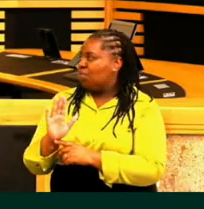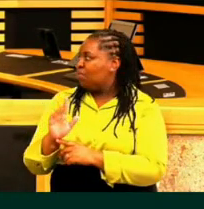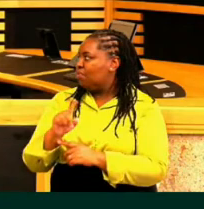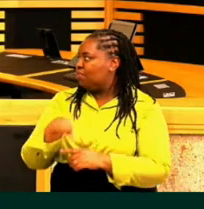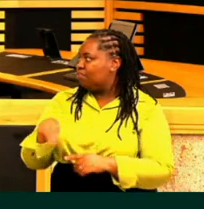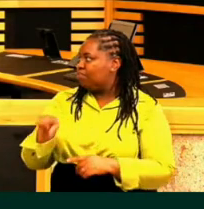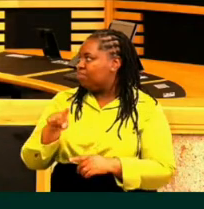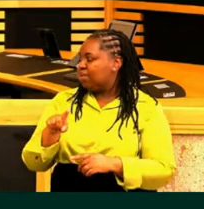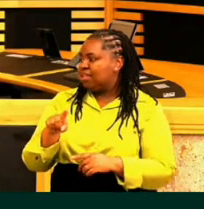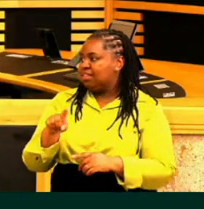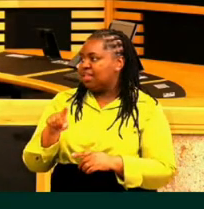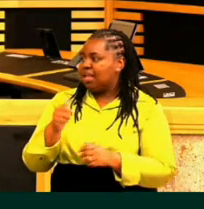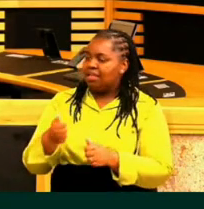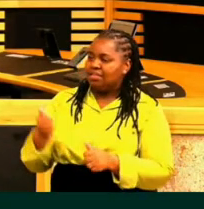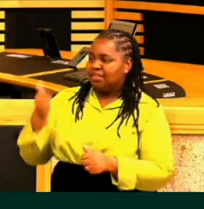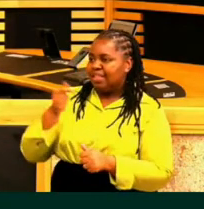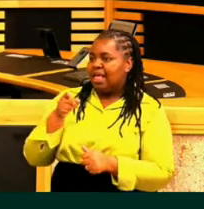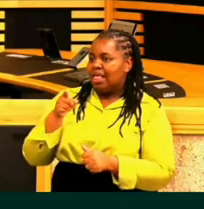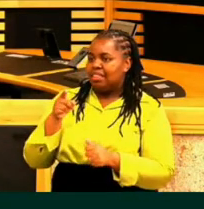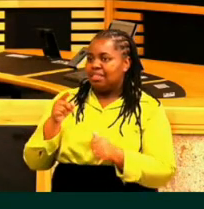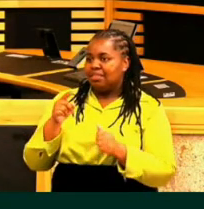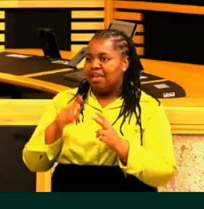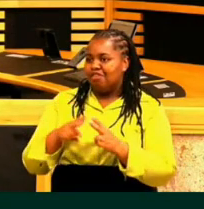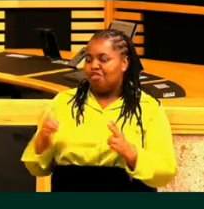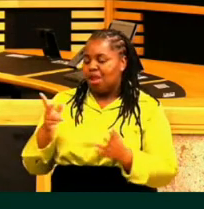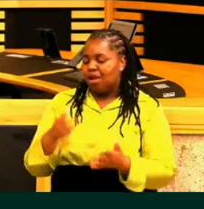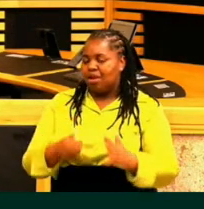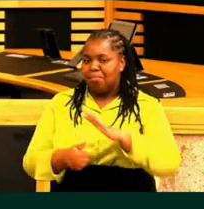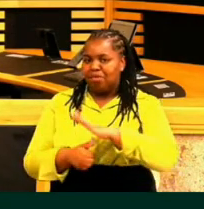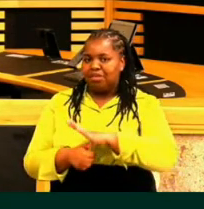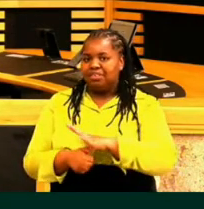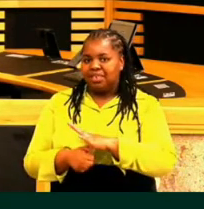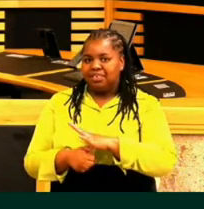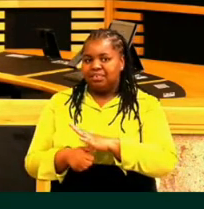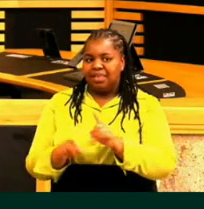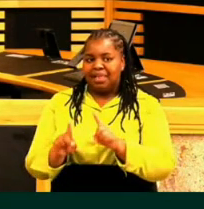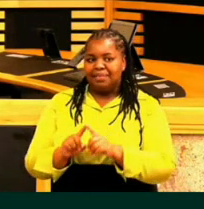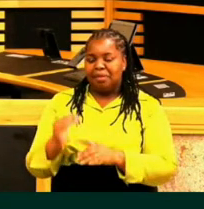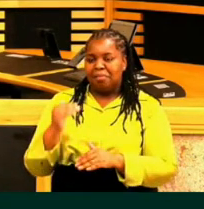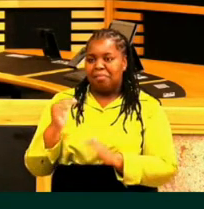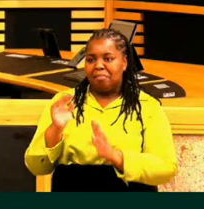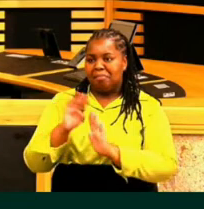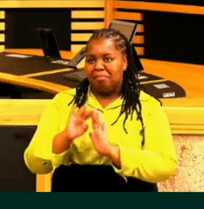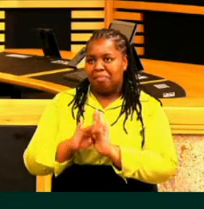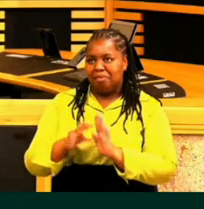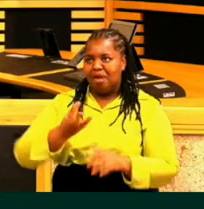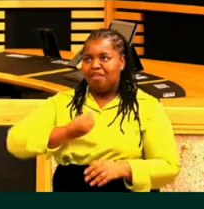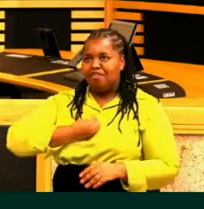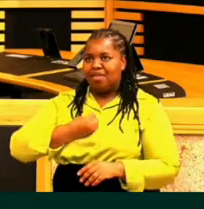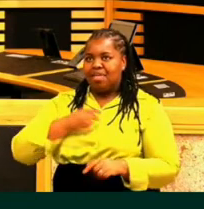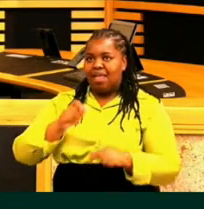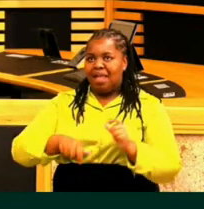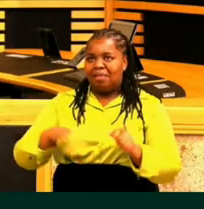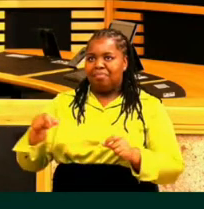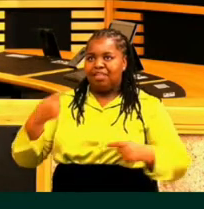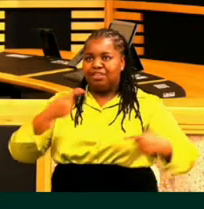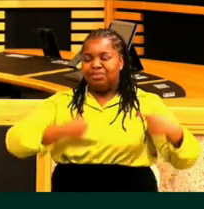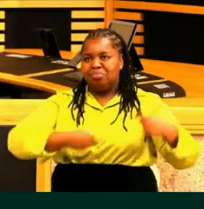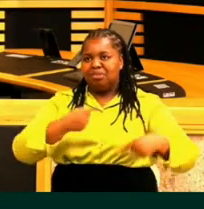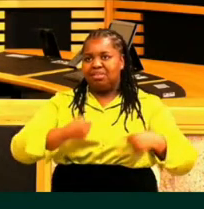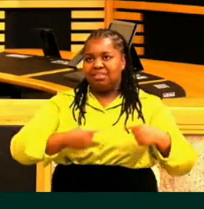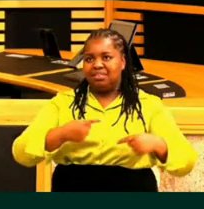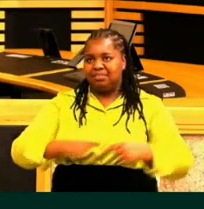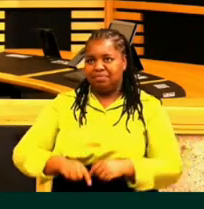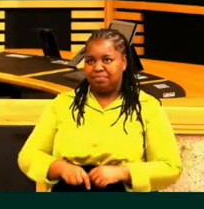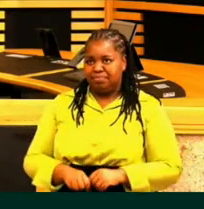the executive for this very important session and the program for young people to debate